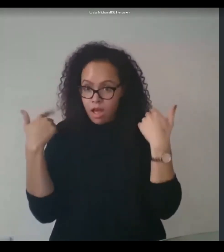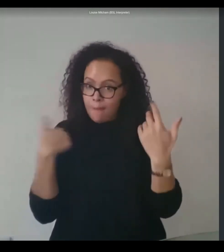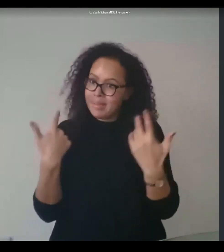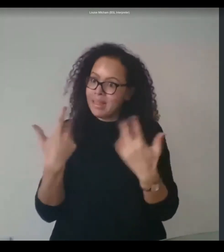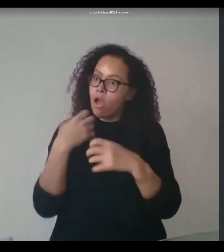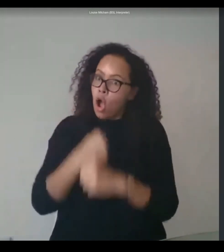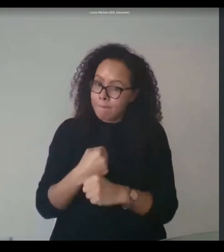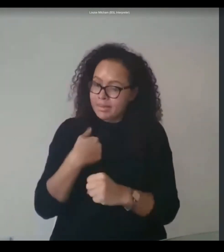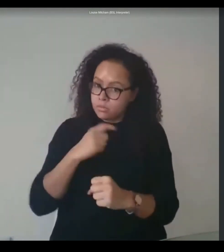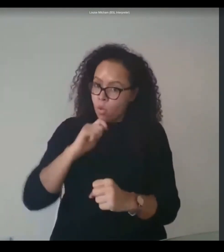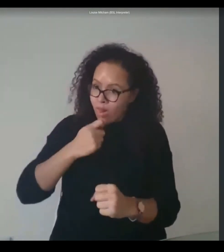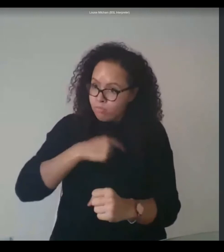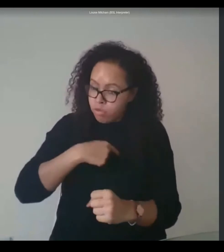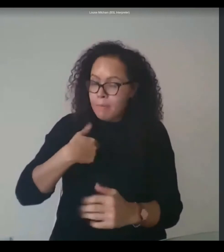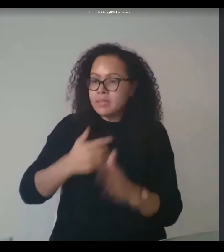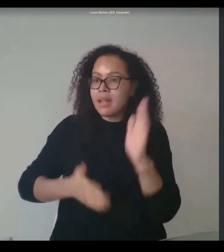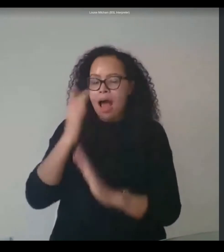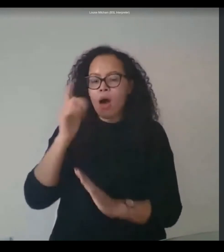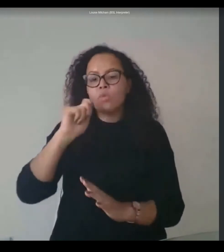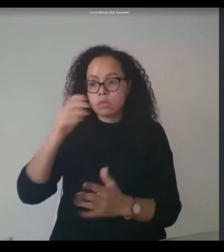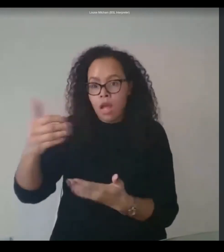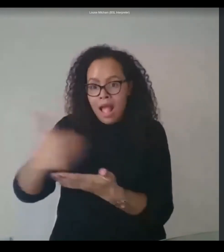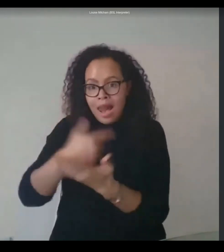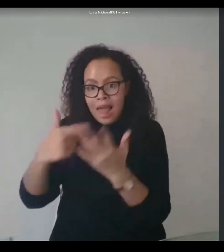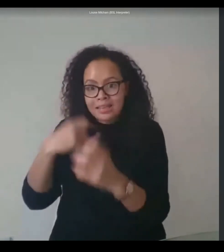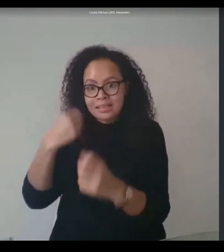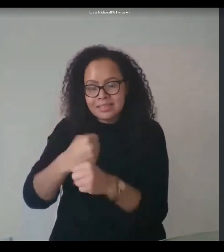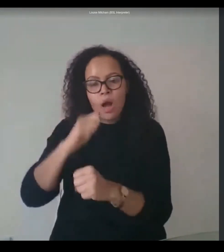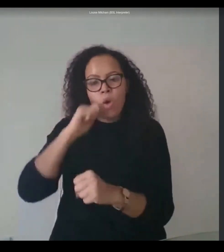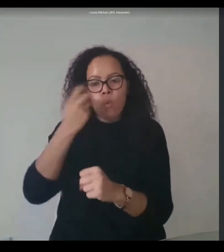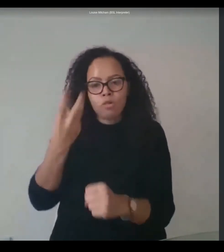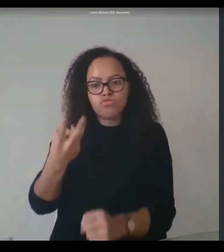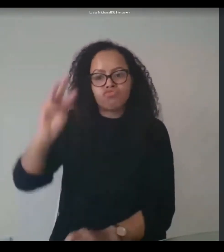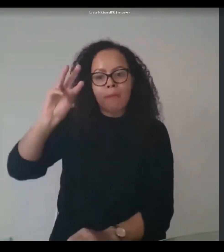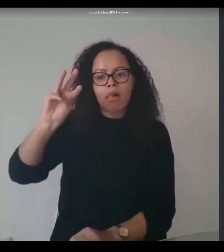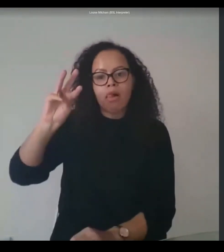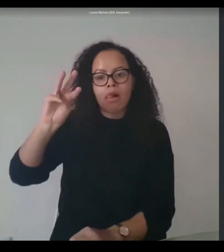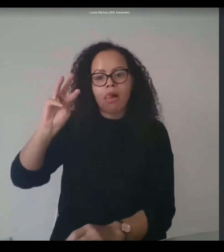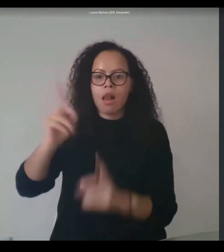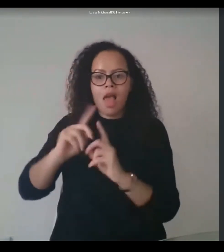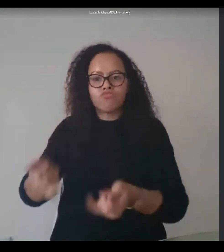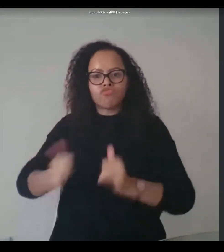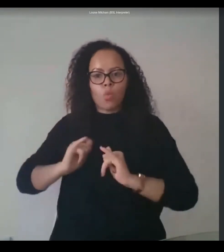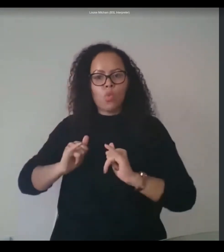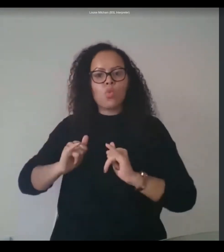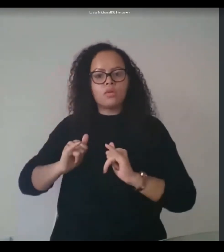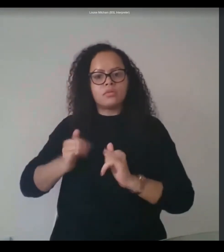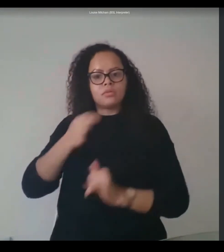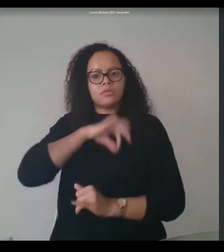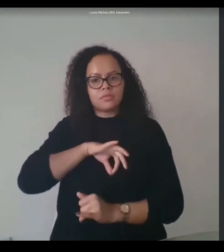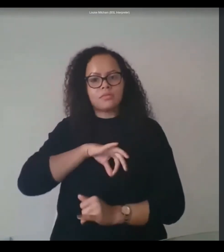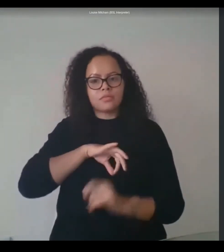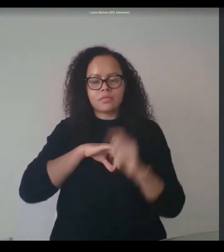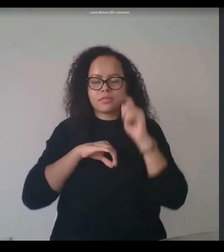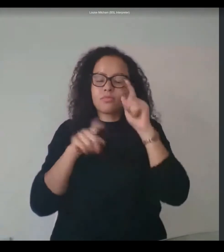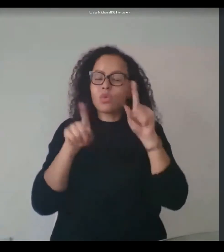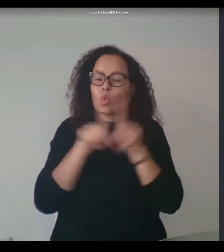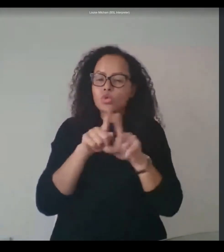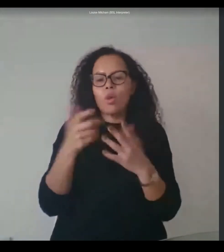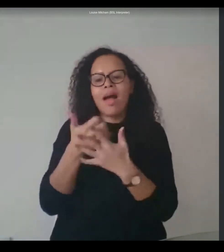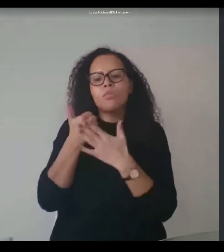me. And lastly, one other thing interesting that we've introduced to support families is something called PE codes,